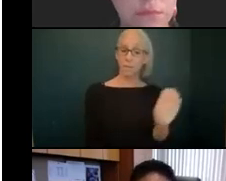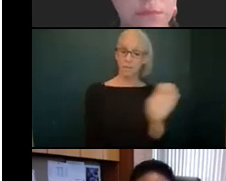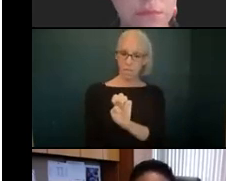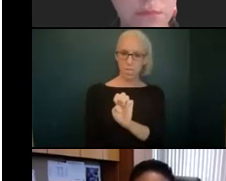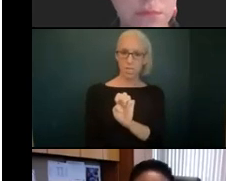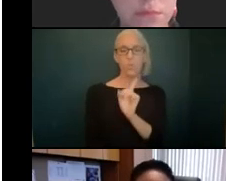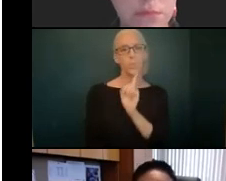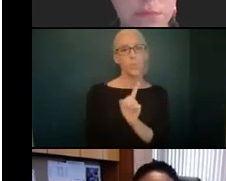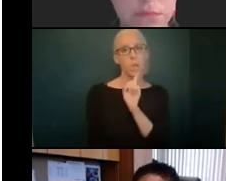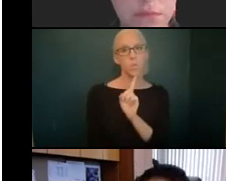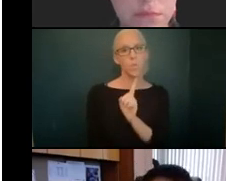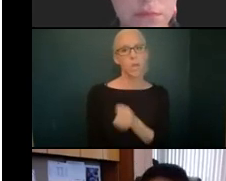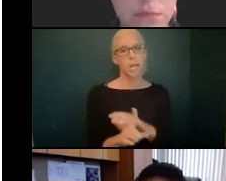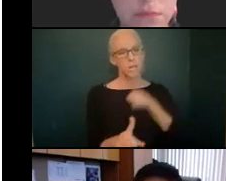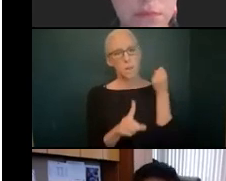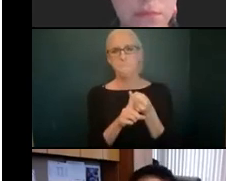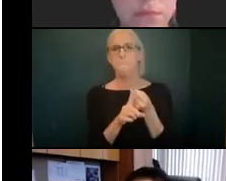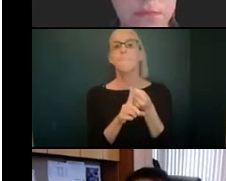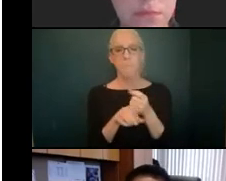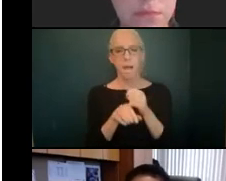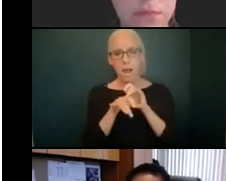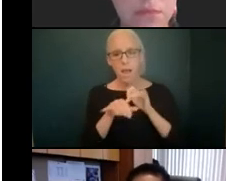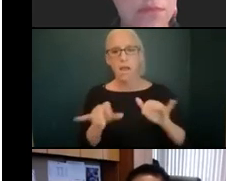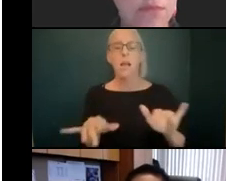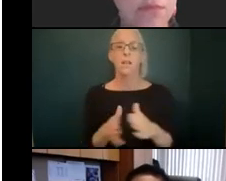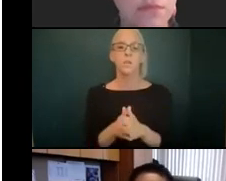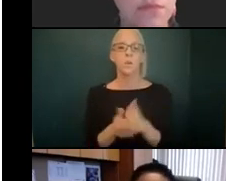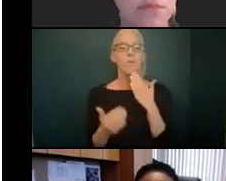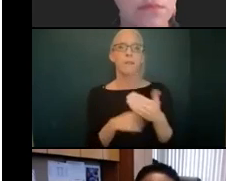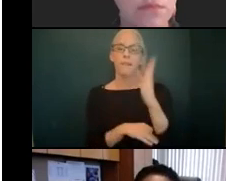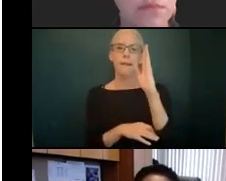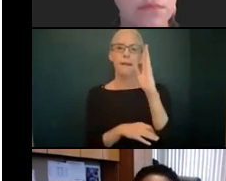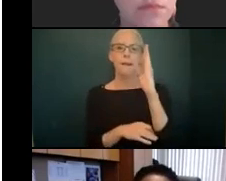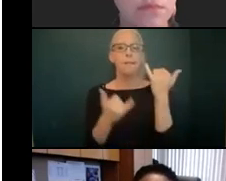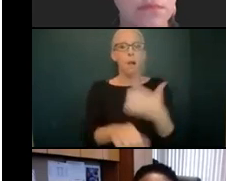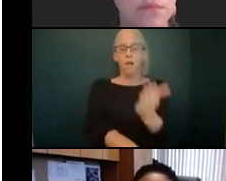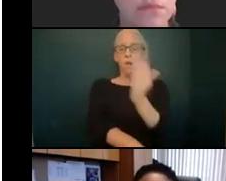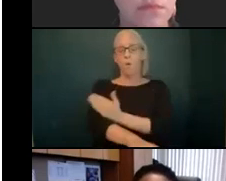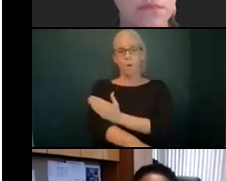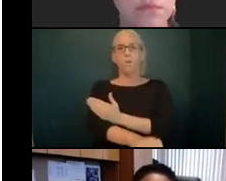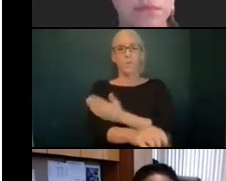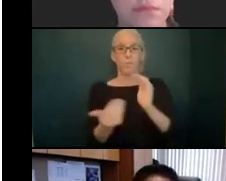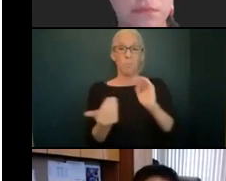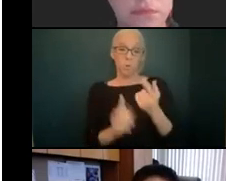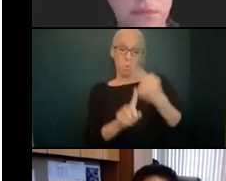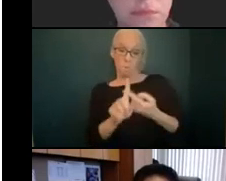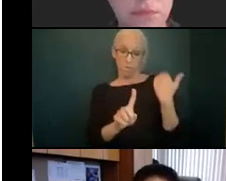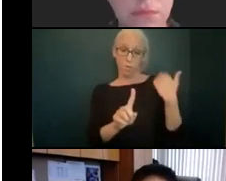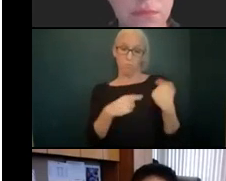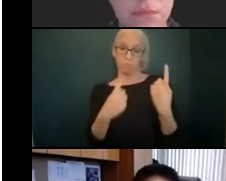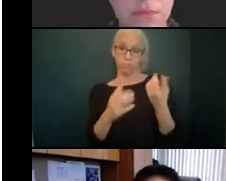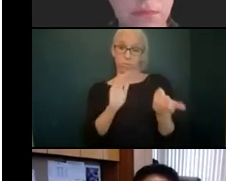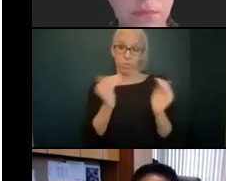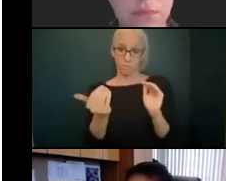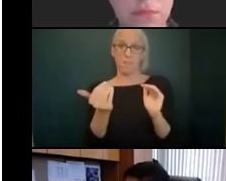hurt really badly with this Delta wave. So, thank God we're much better than we were a month ago. So that's really positive.